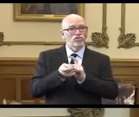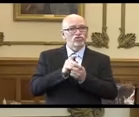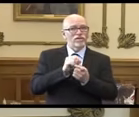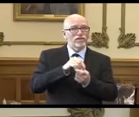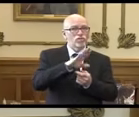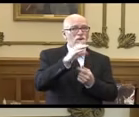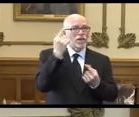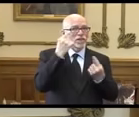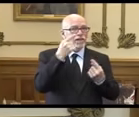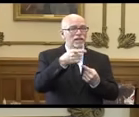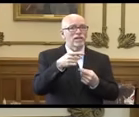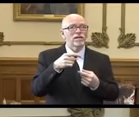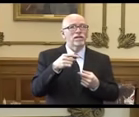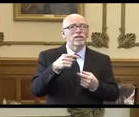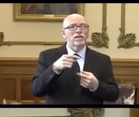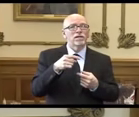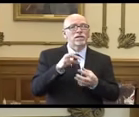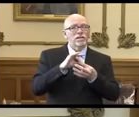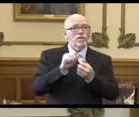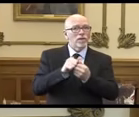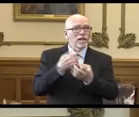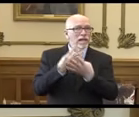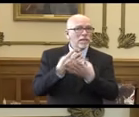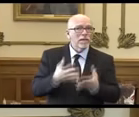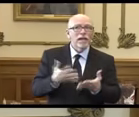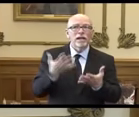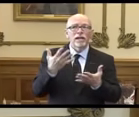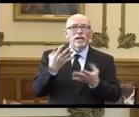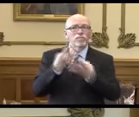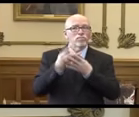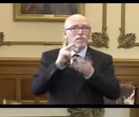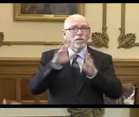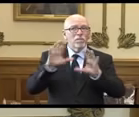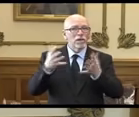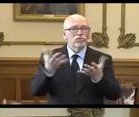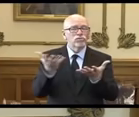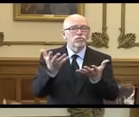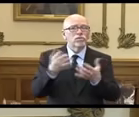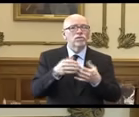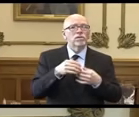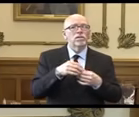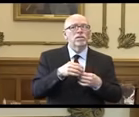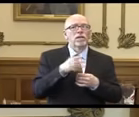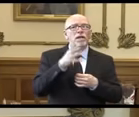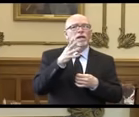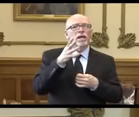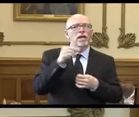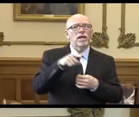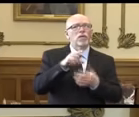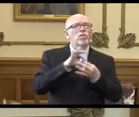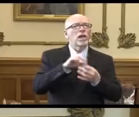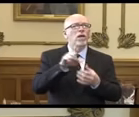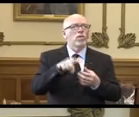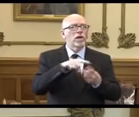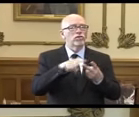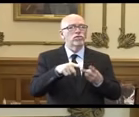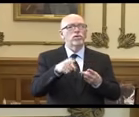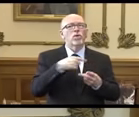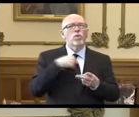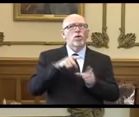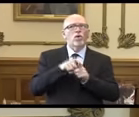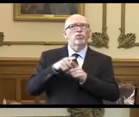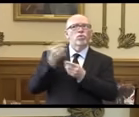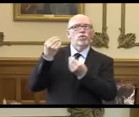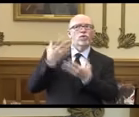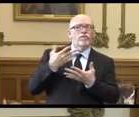thinking about inmates and the prison population in general? And a related question, we were also